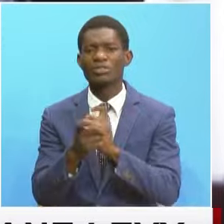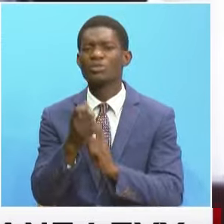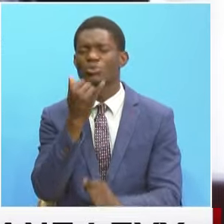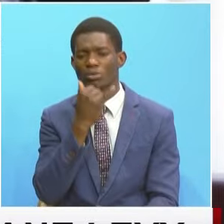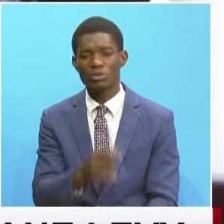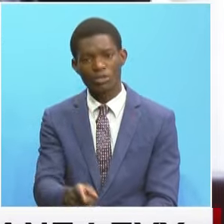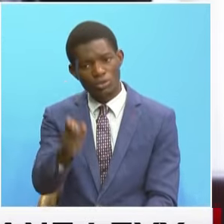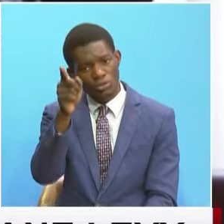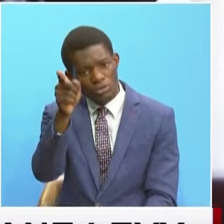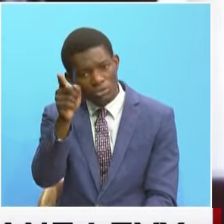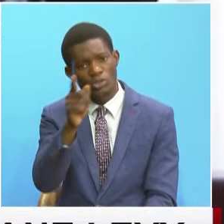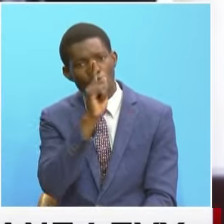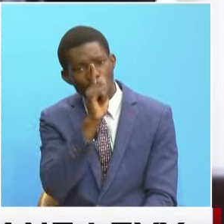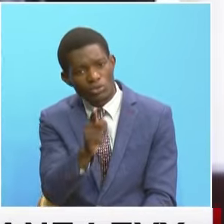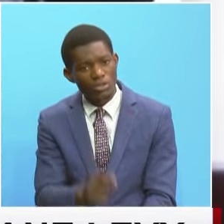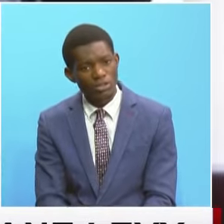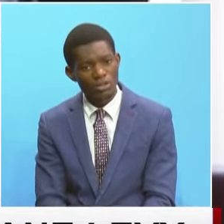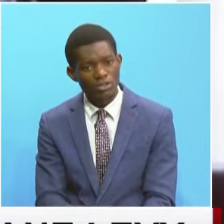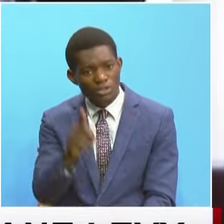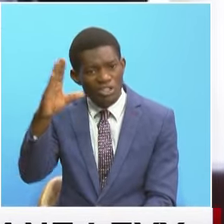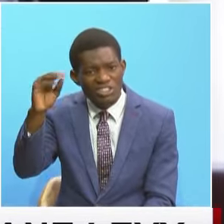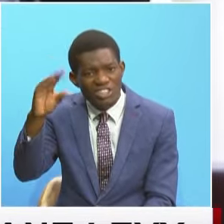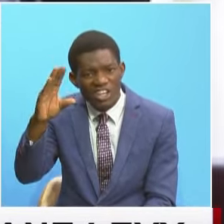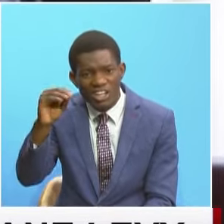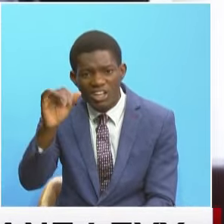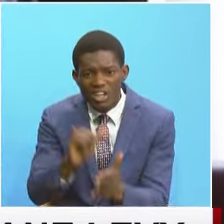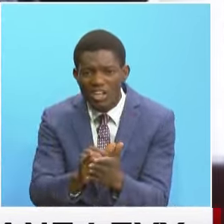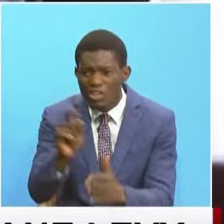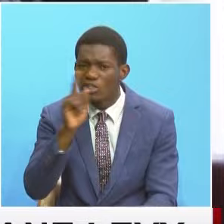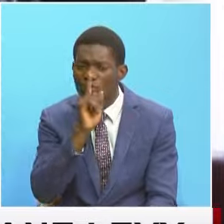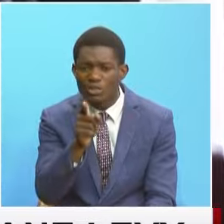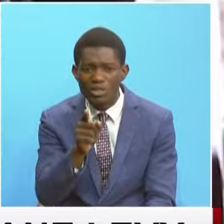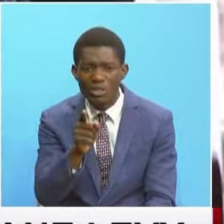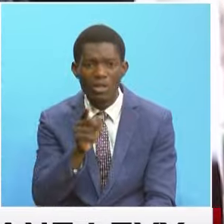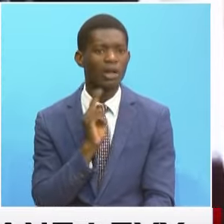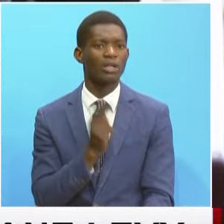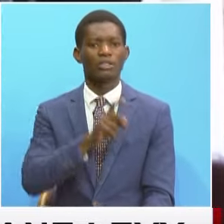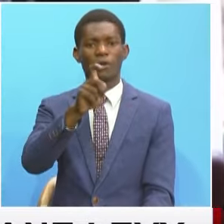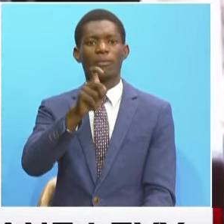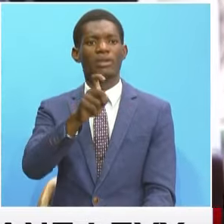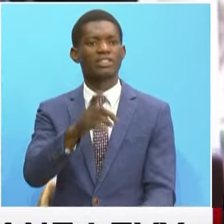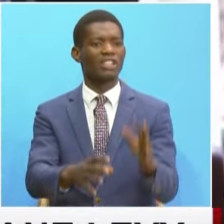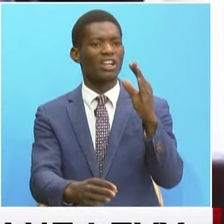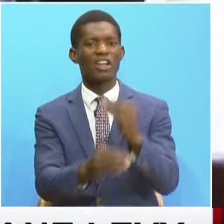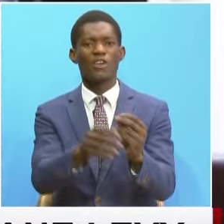Bwana President, you can talk to us the way you're talking to us, that you should move from 30 kwacha to 100?